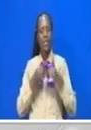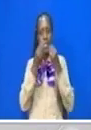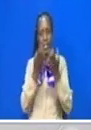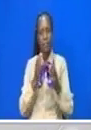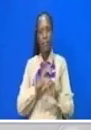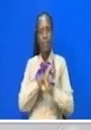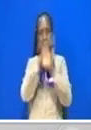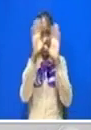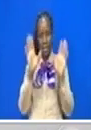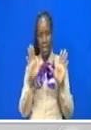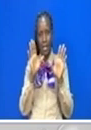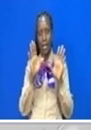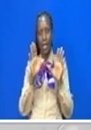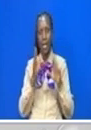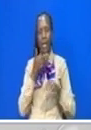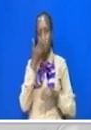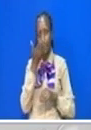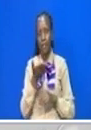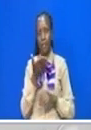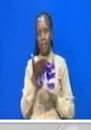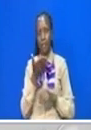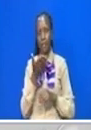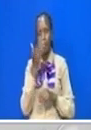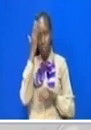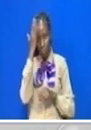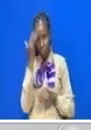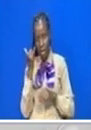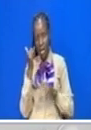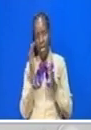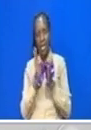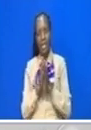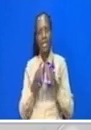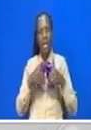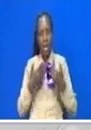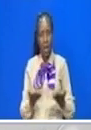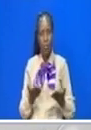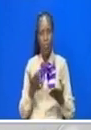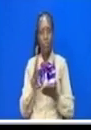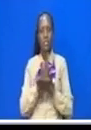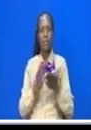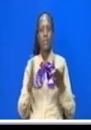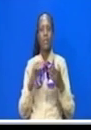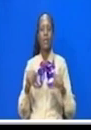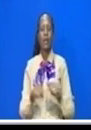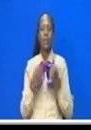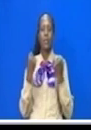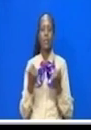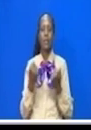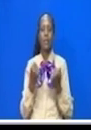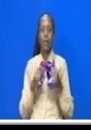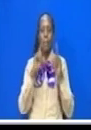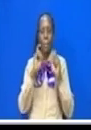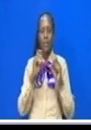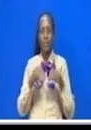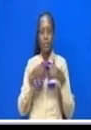a clear response why and how something happens. So you must